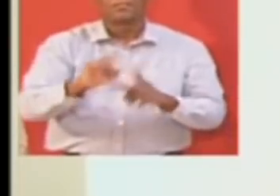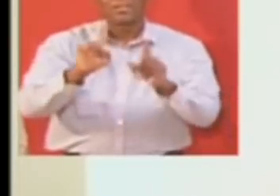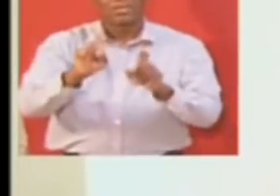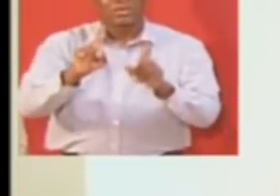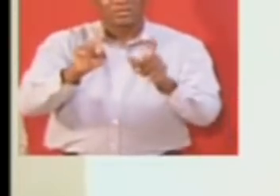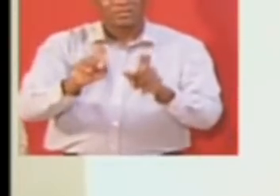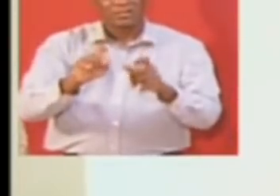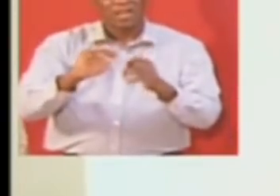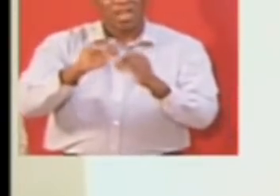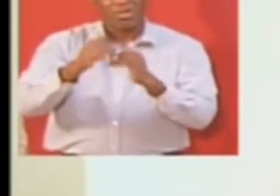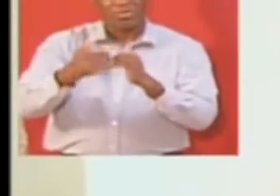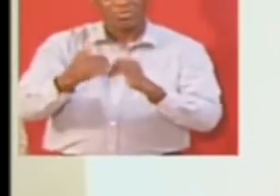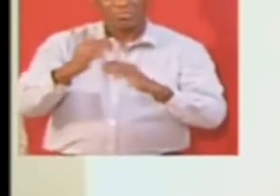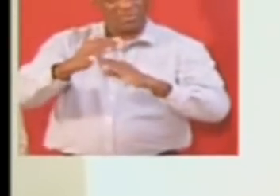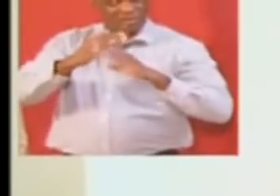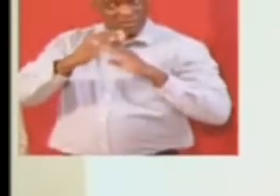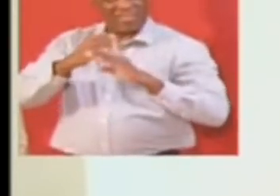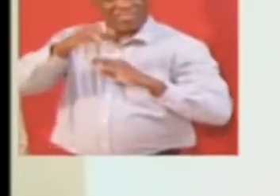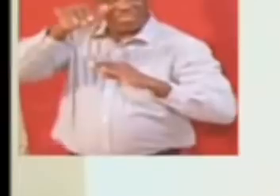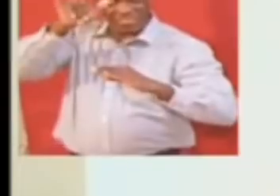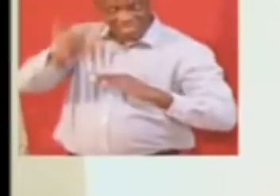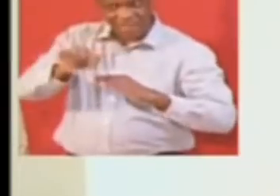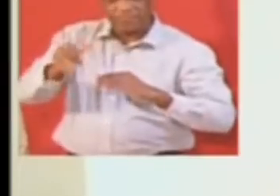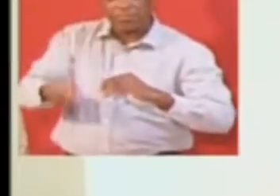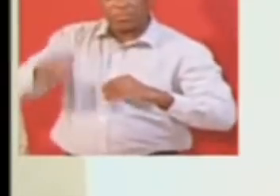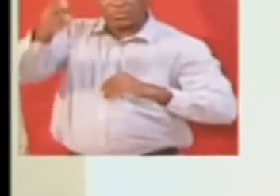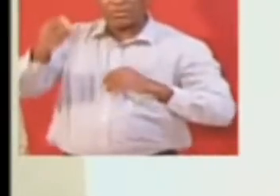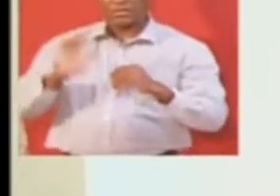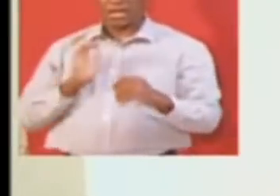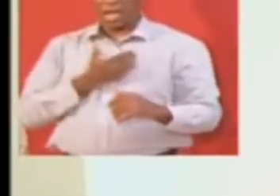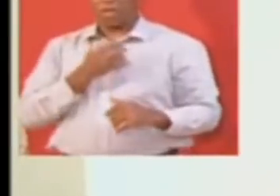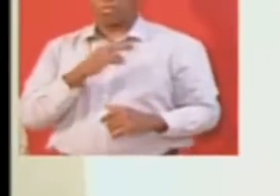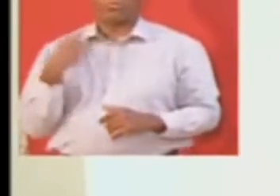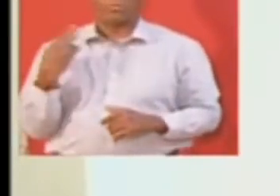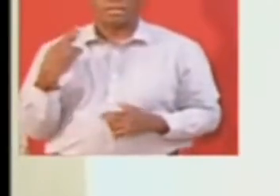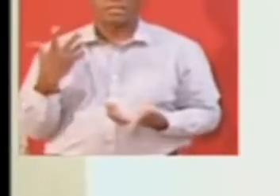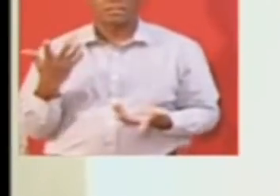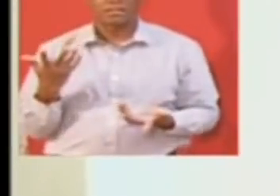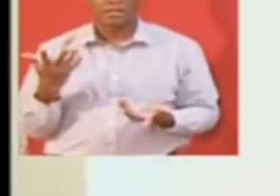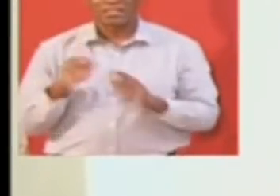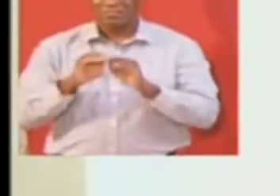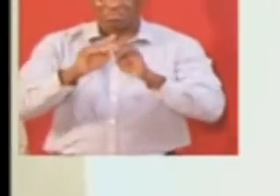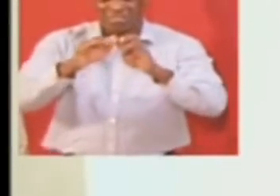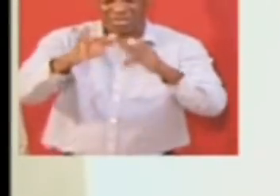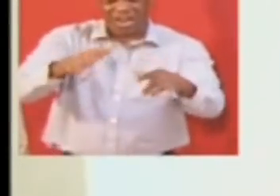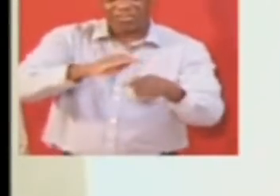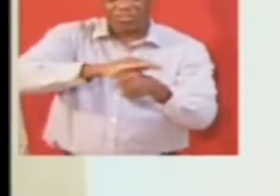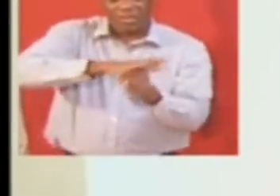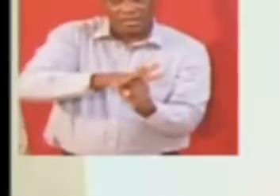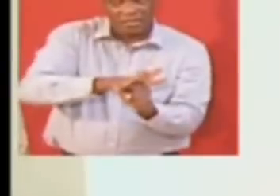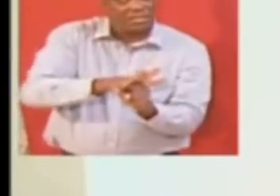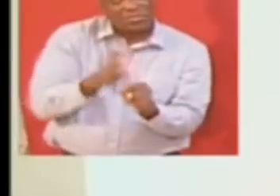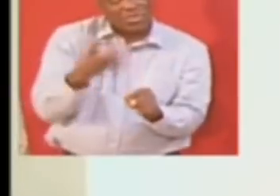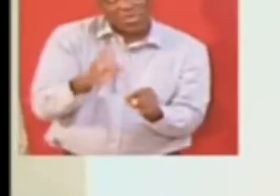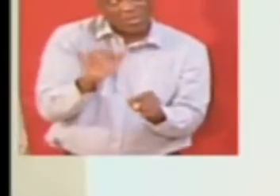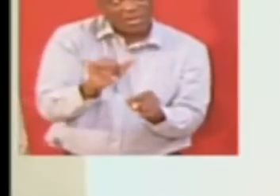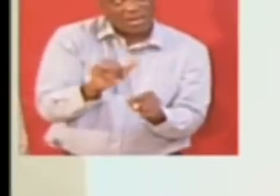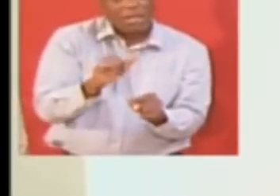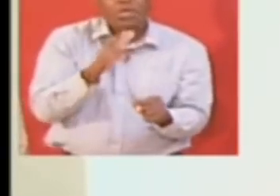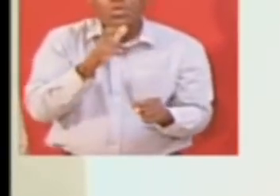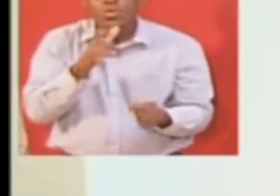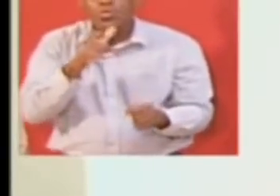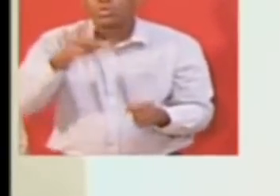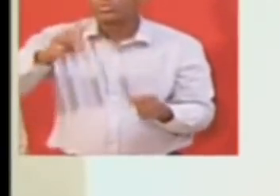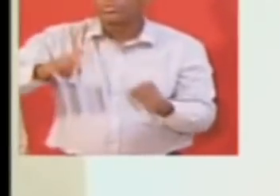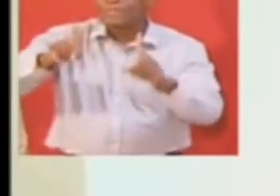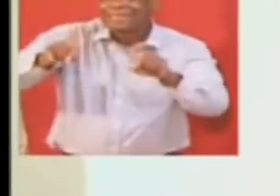own interest in terms of spreading of the virus. And then it comes to who persons should be tested